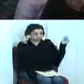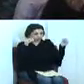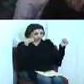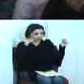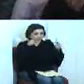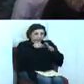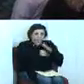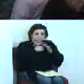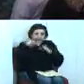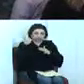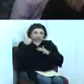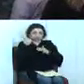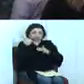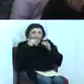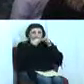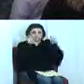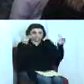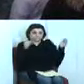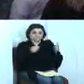levels.